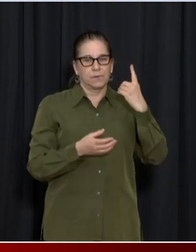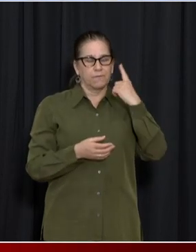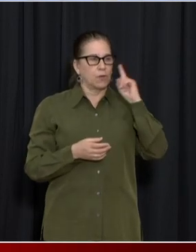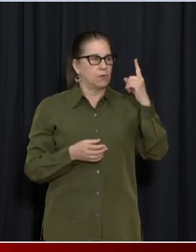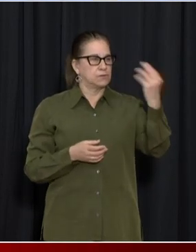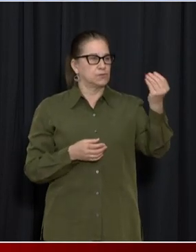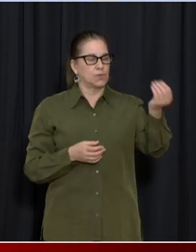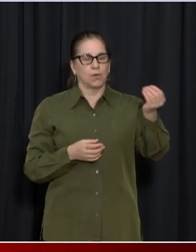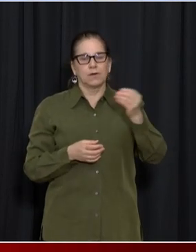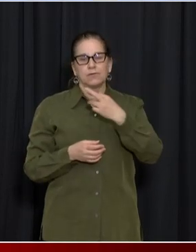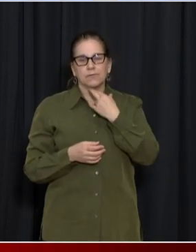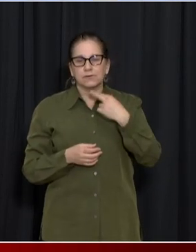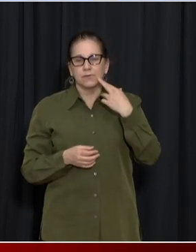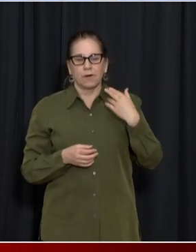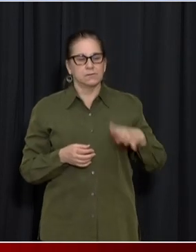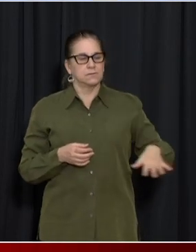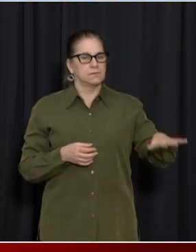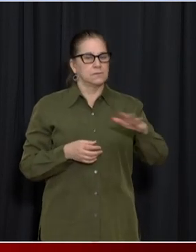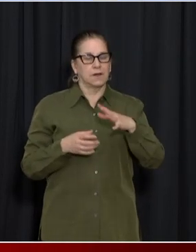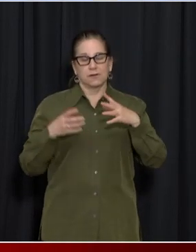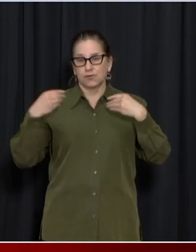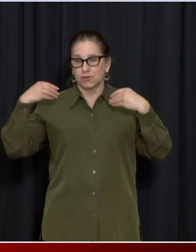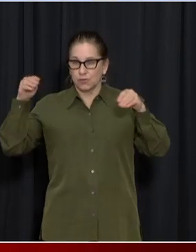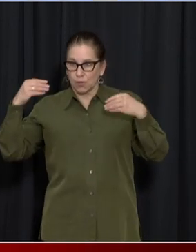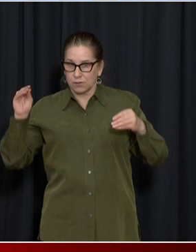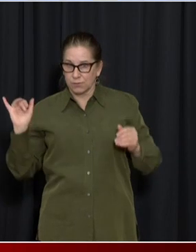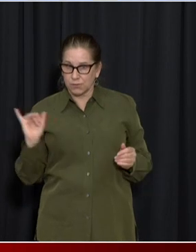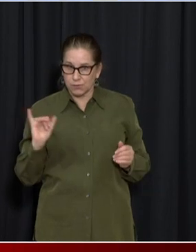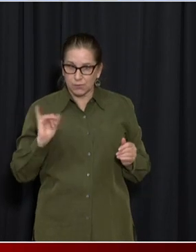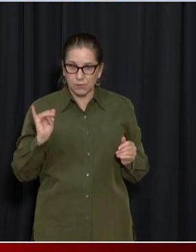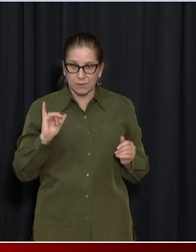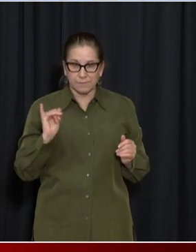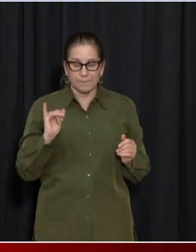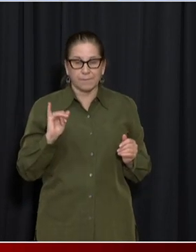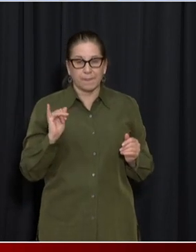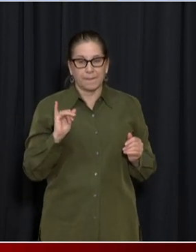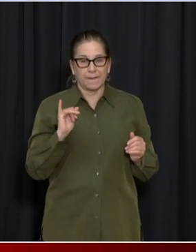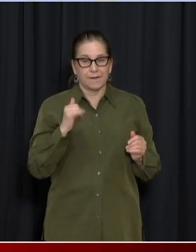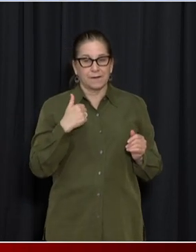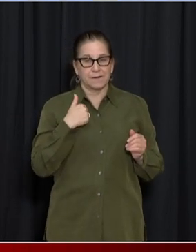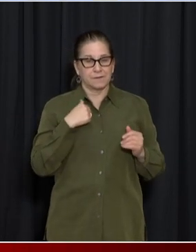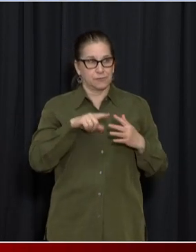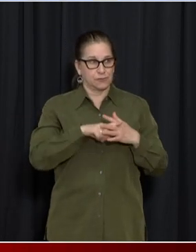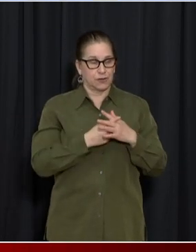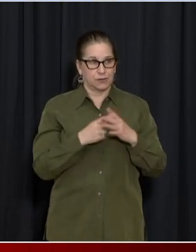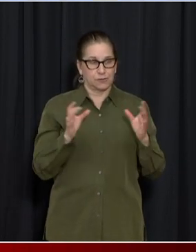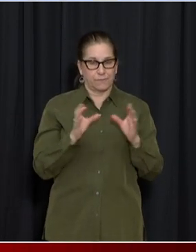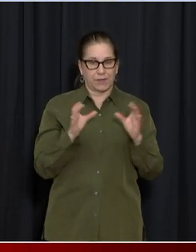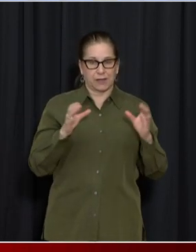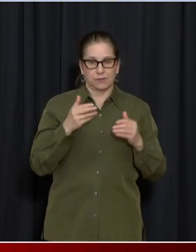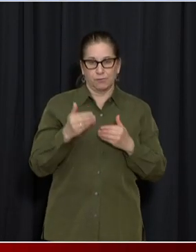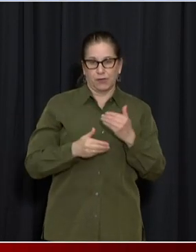launching a certification process to help businesses inspire residents' confidence.